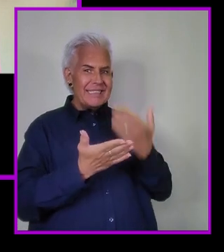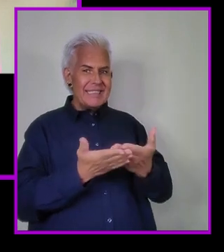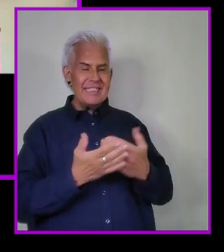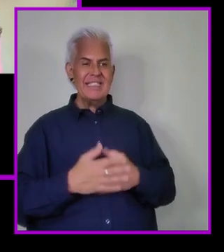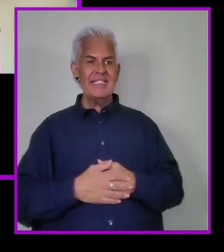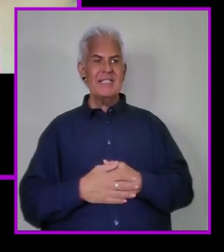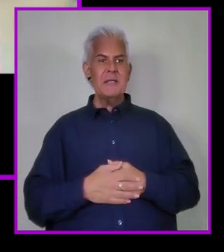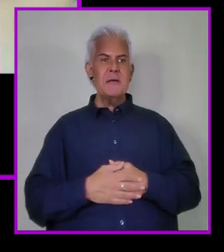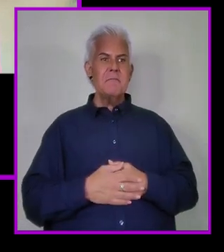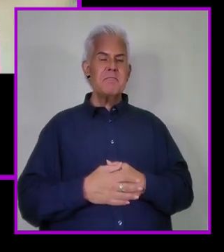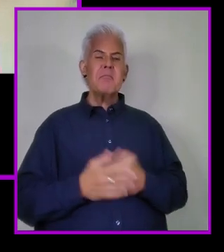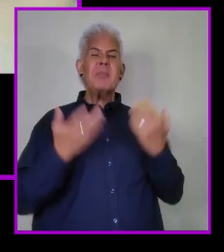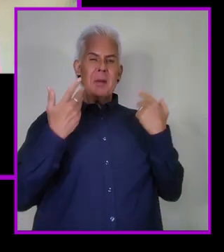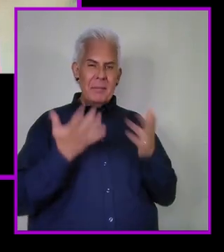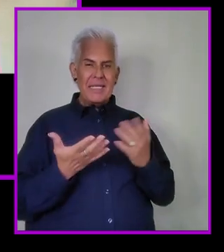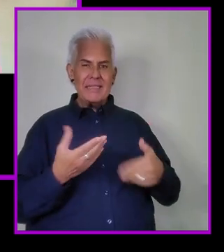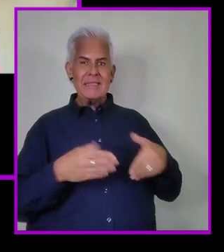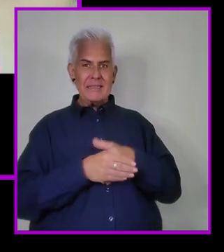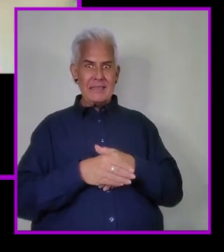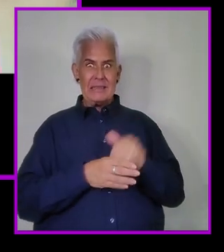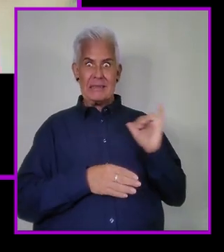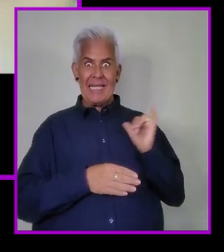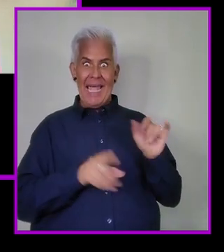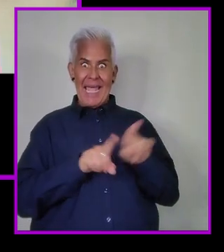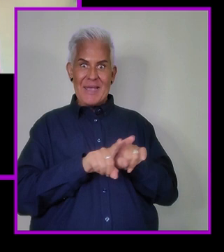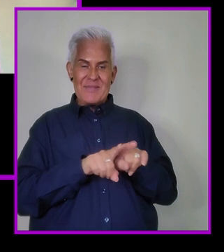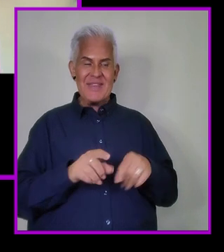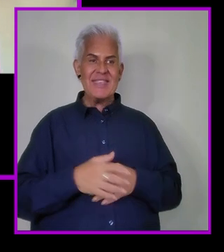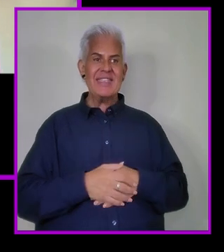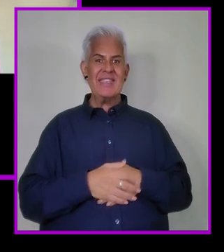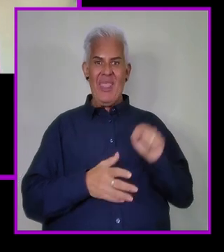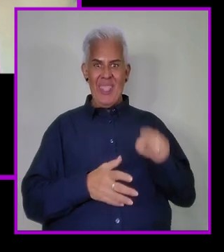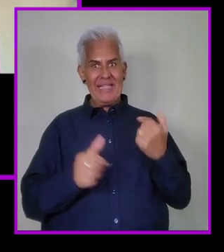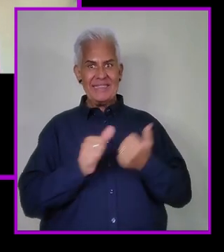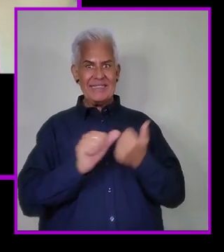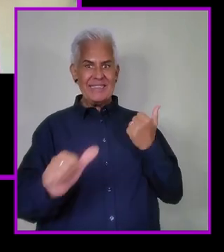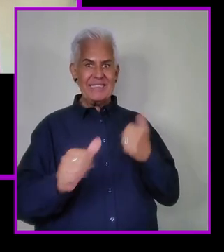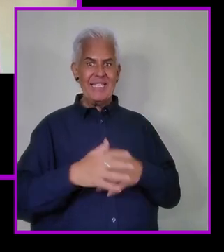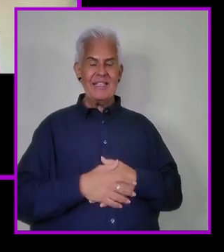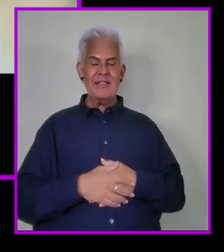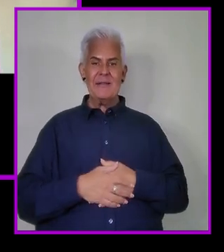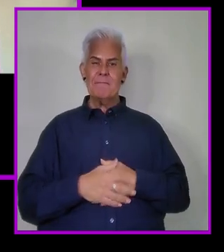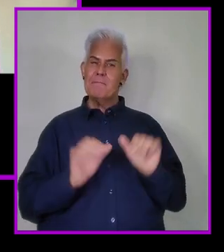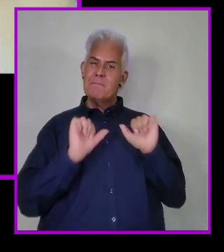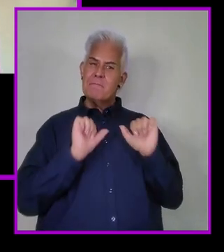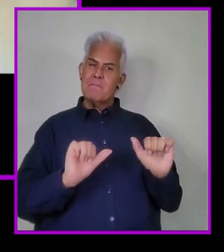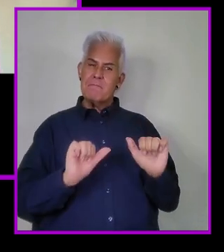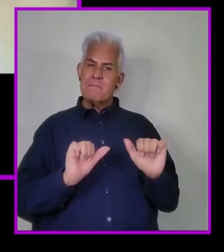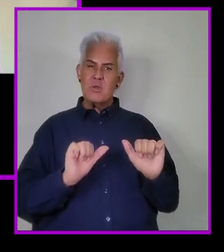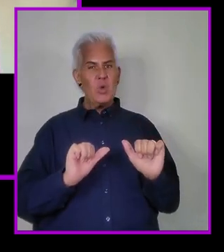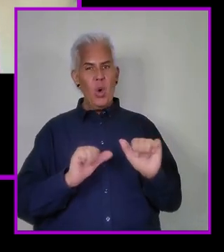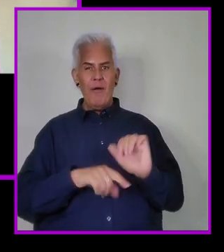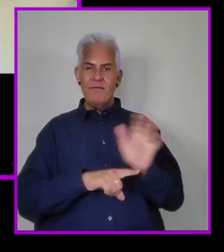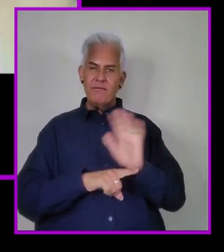few years. Kim, you've been around nearly as long as I have in this business. What have been your screen